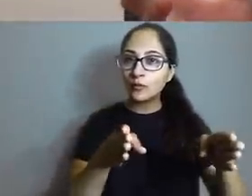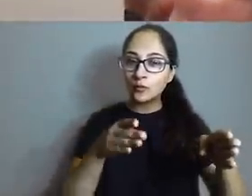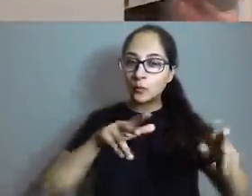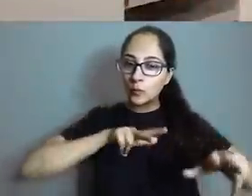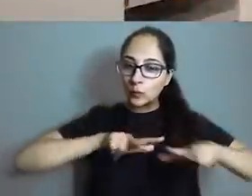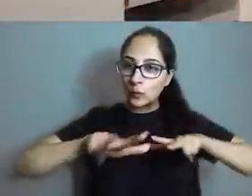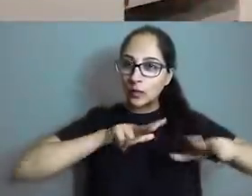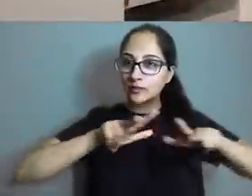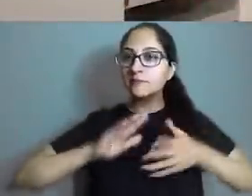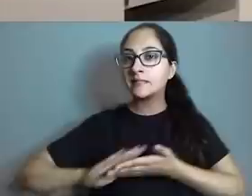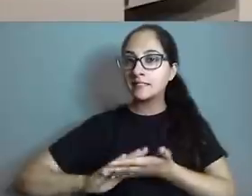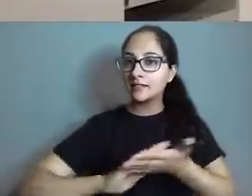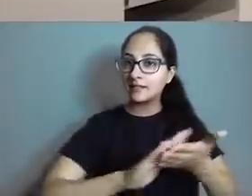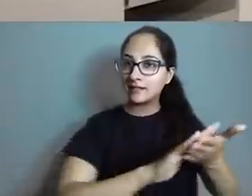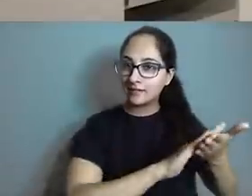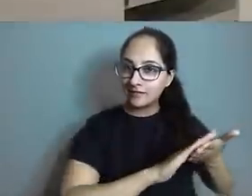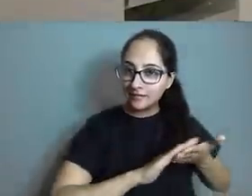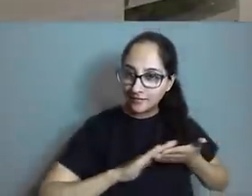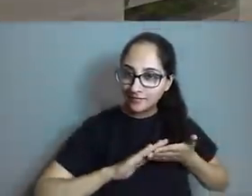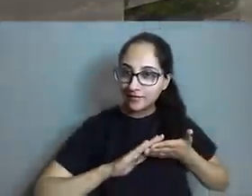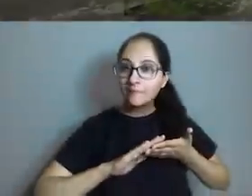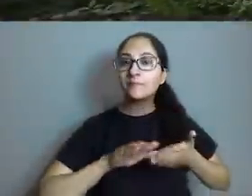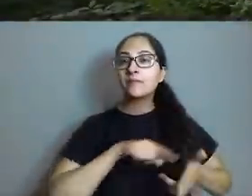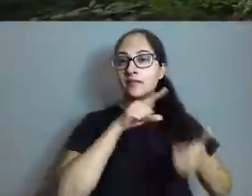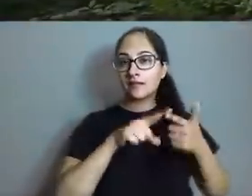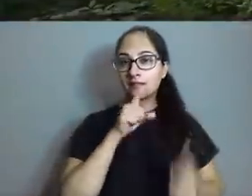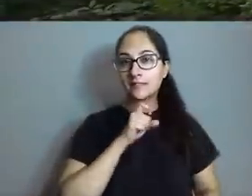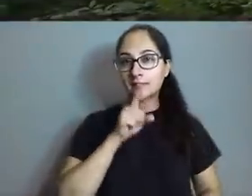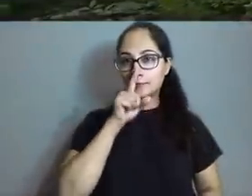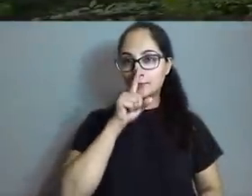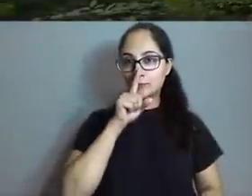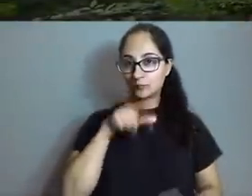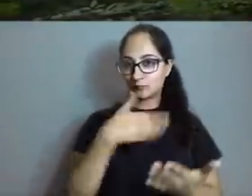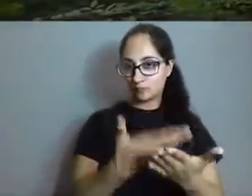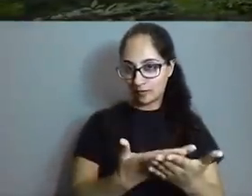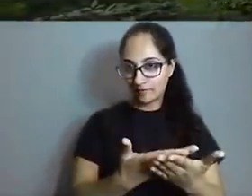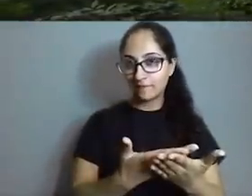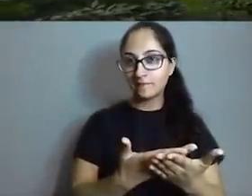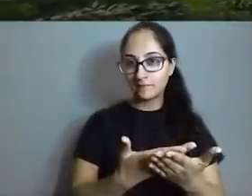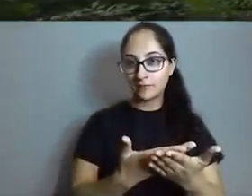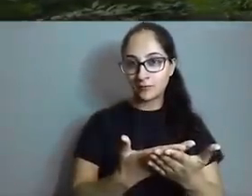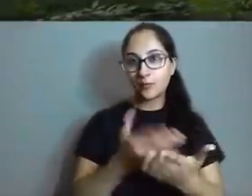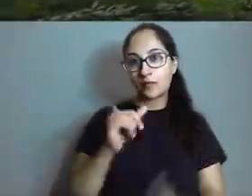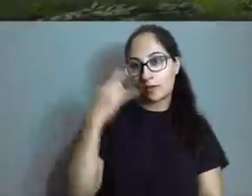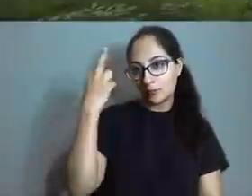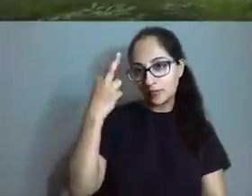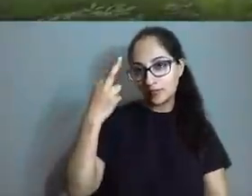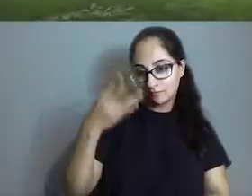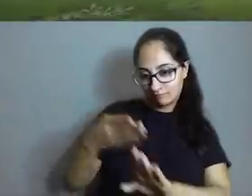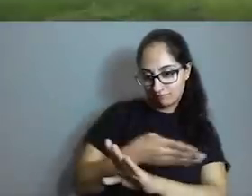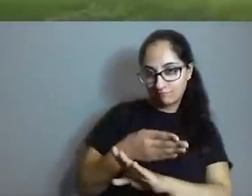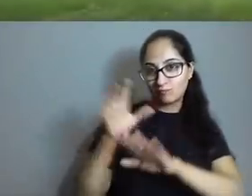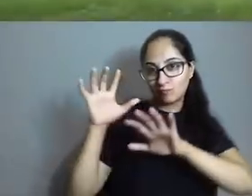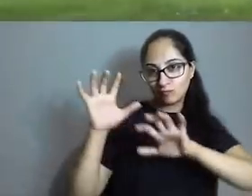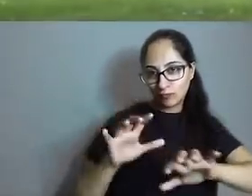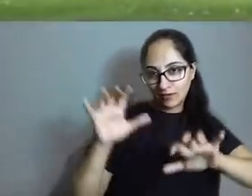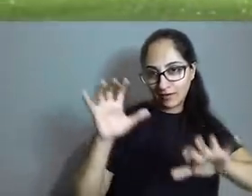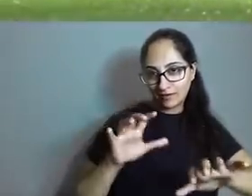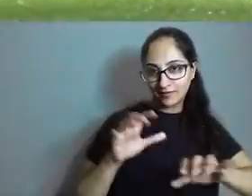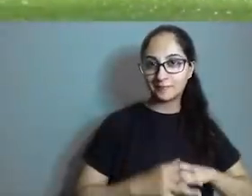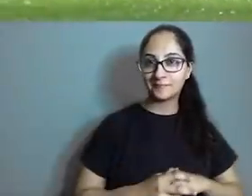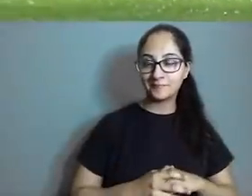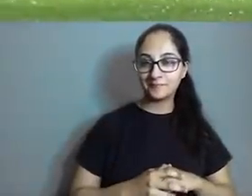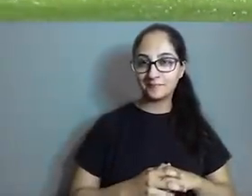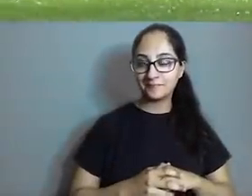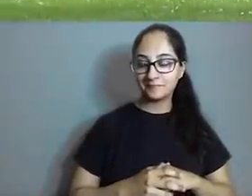was the imam cleaning the or you know it's it's the streets being cleaned before the mom's ceremony was